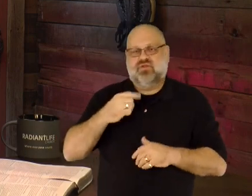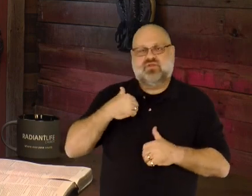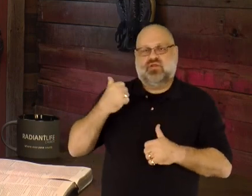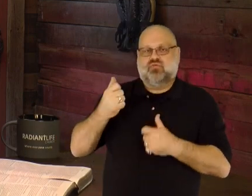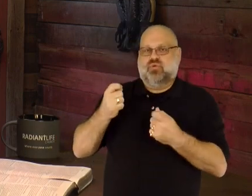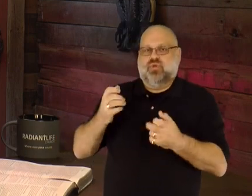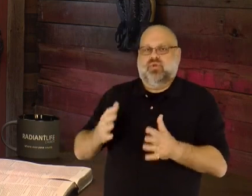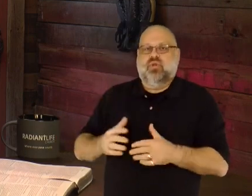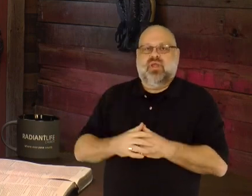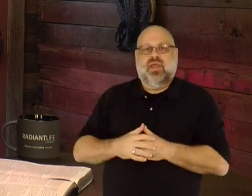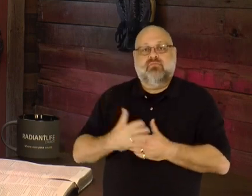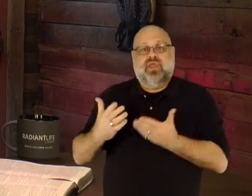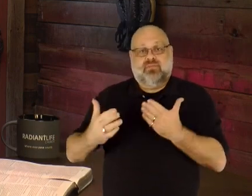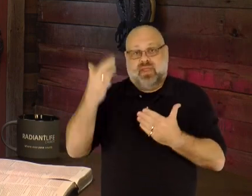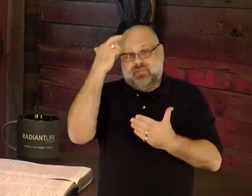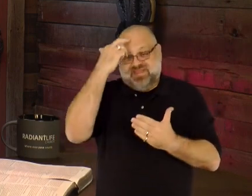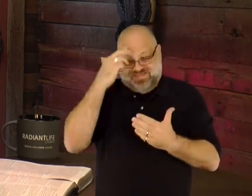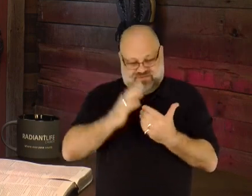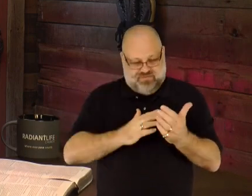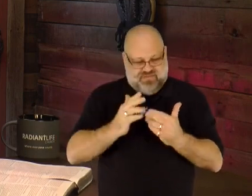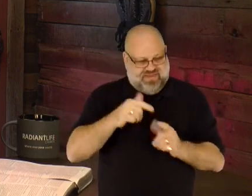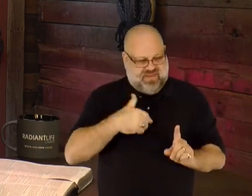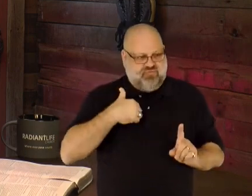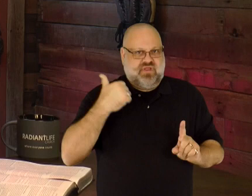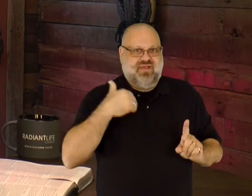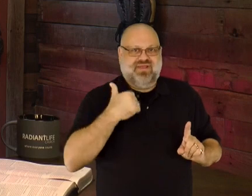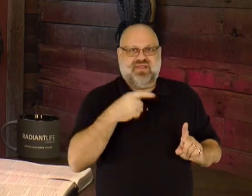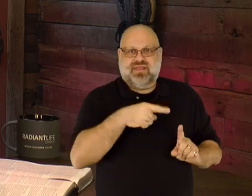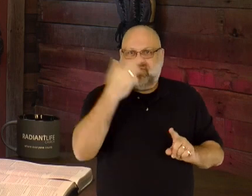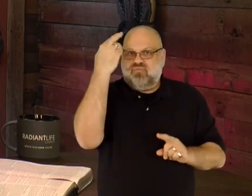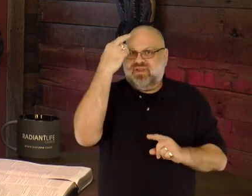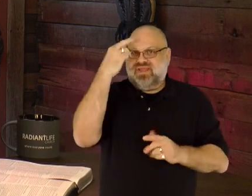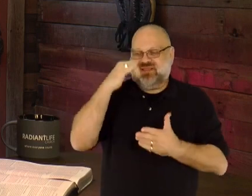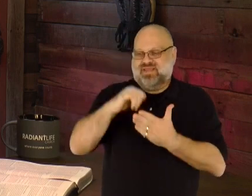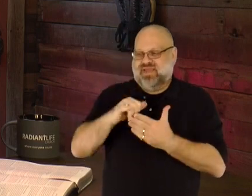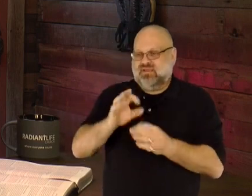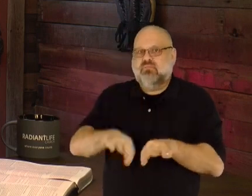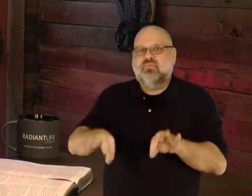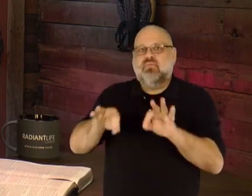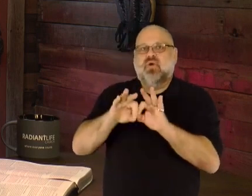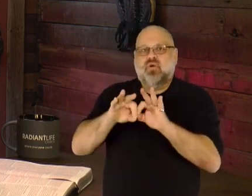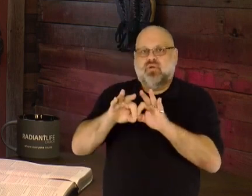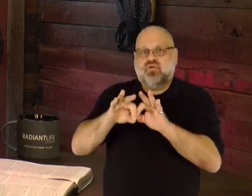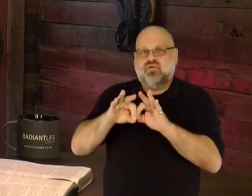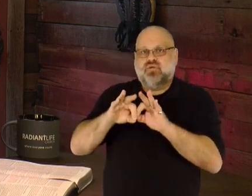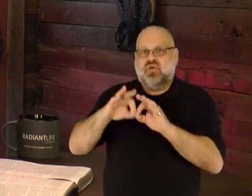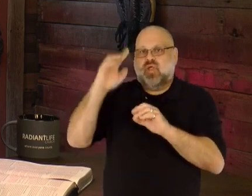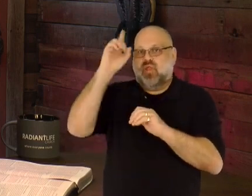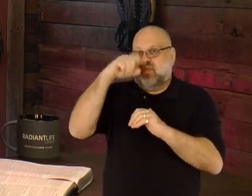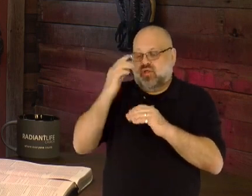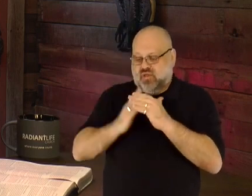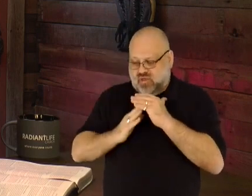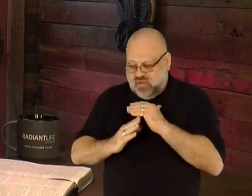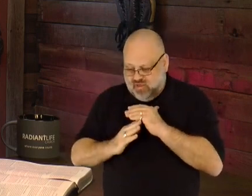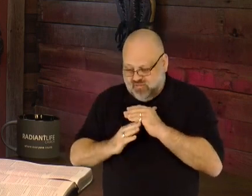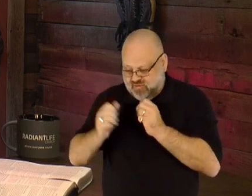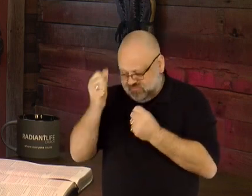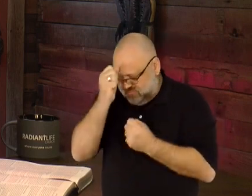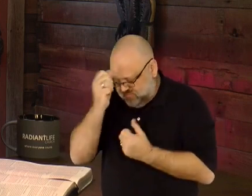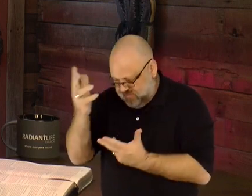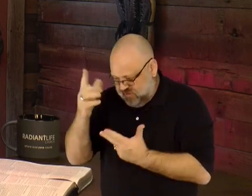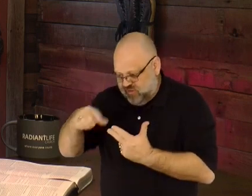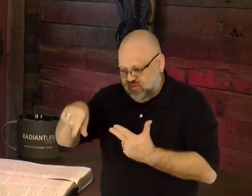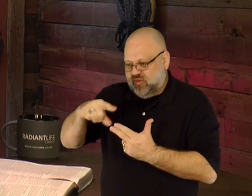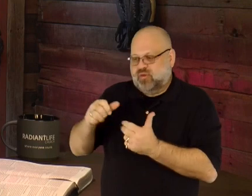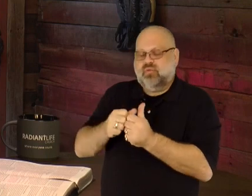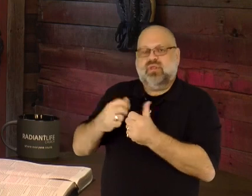Perhaps this is because, despite his youth, he realized that it is important to look humble and submissive to those with